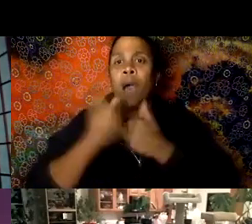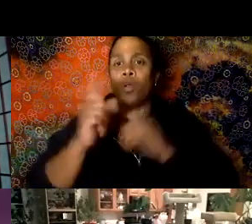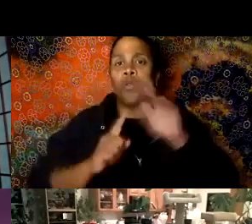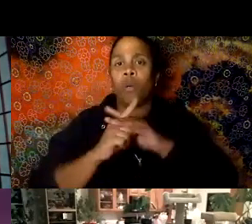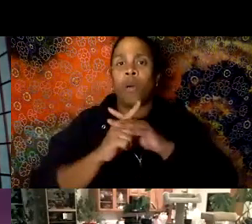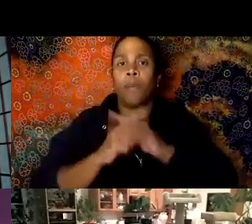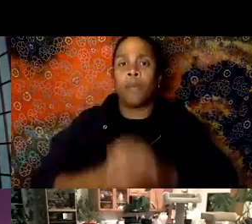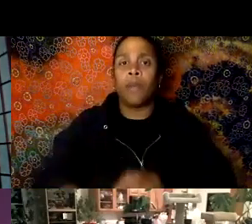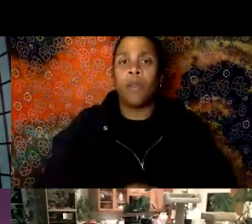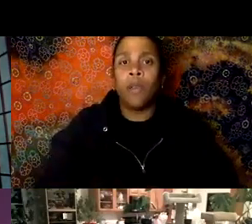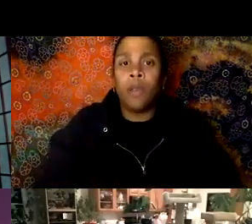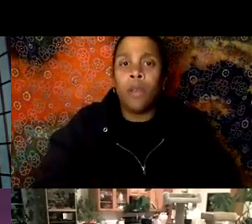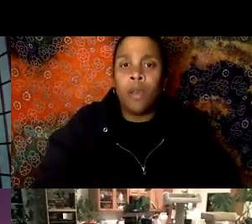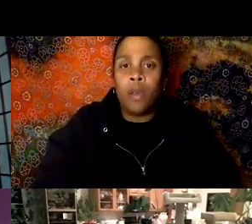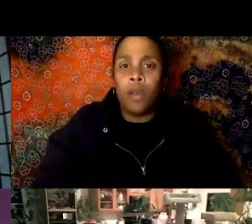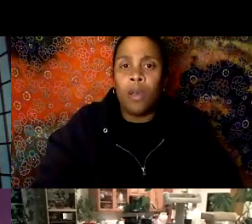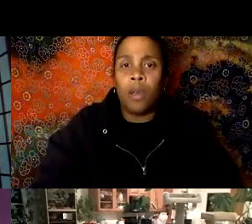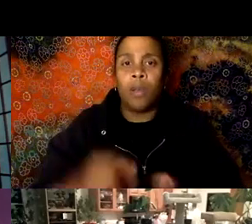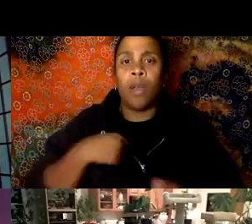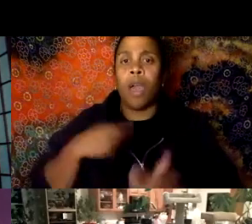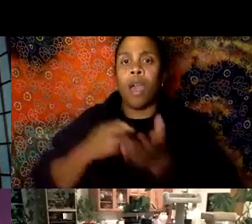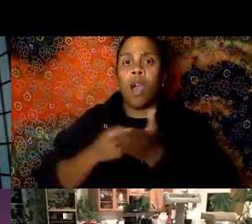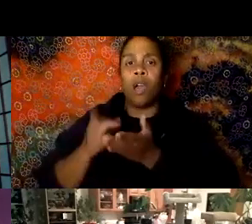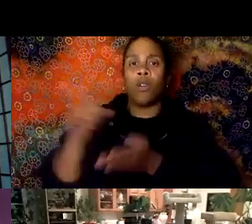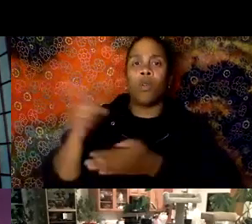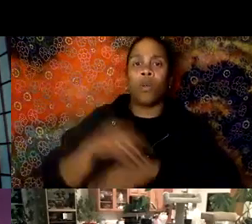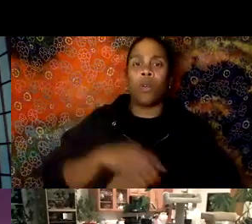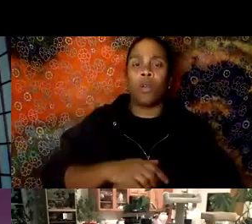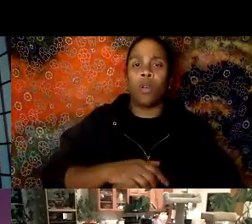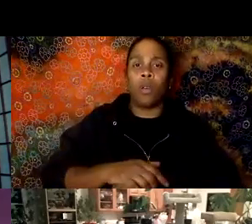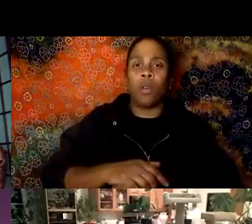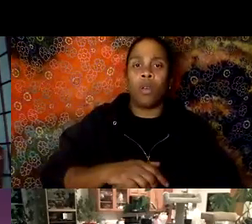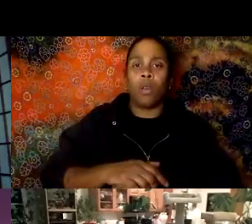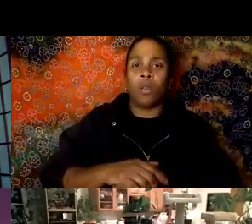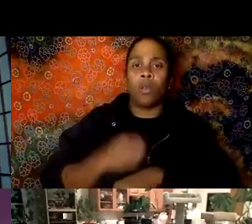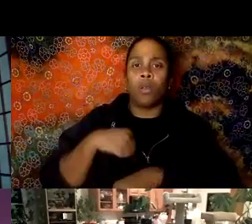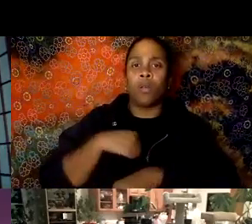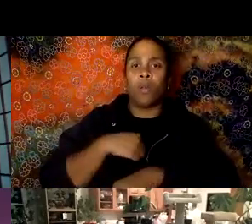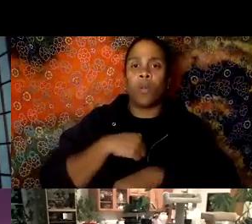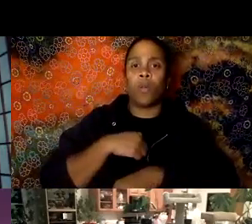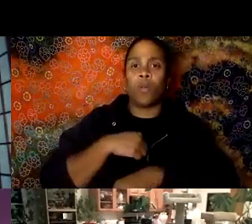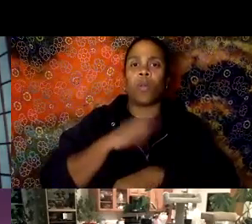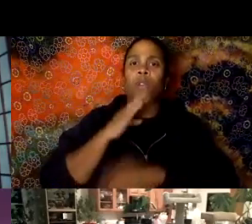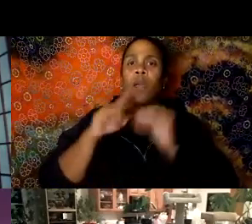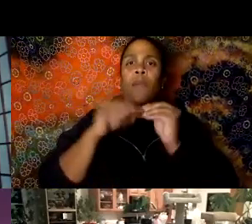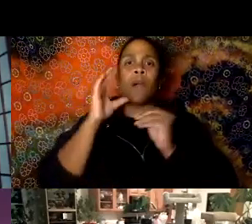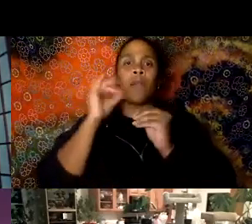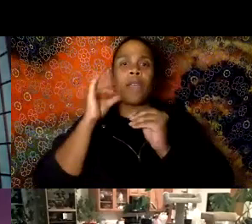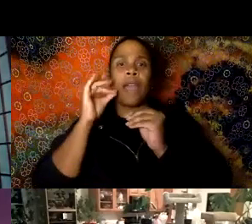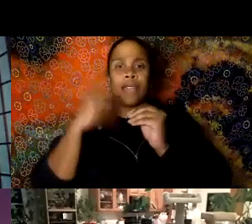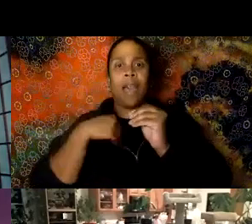up, right? Honoring you. And we've mentioned in the chat so many times about how cats are so great at boundaries. I love how cats just